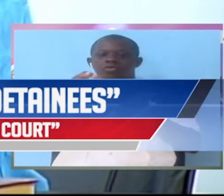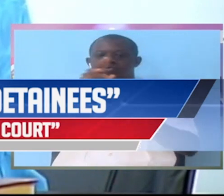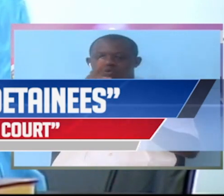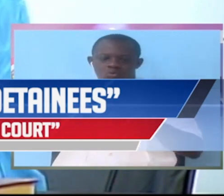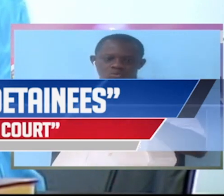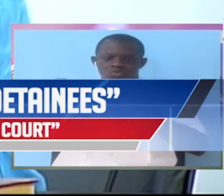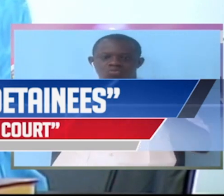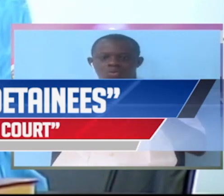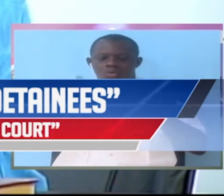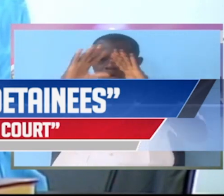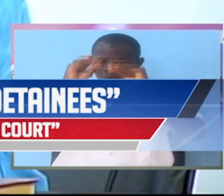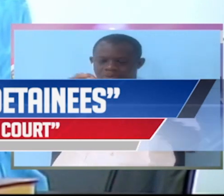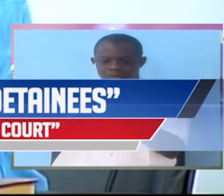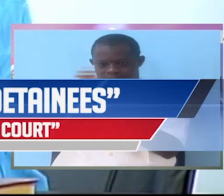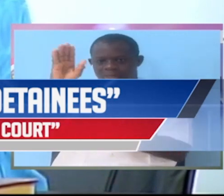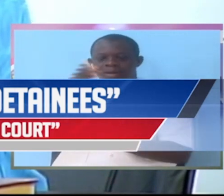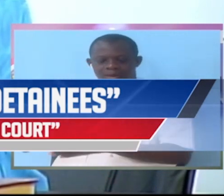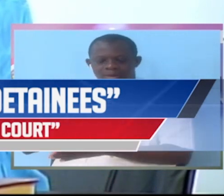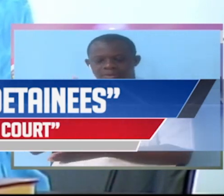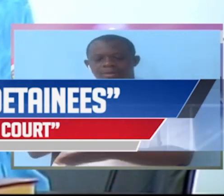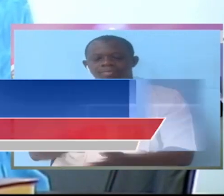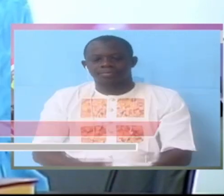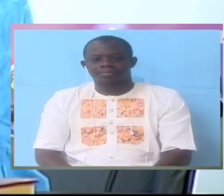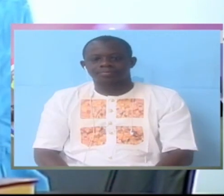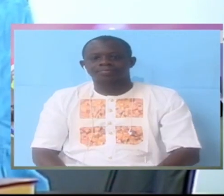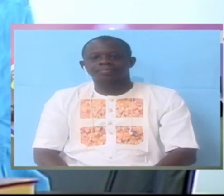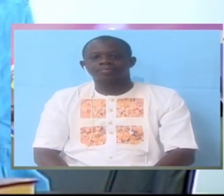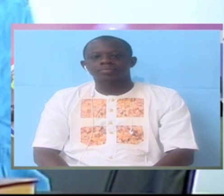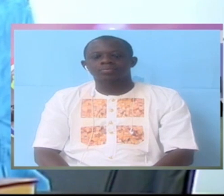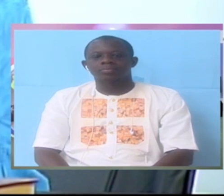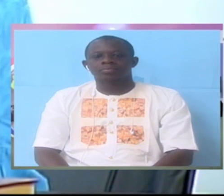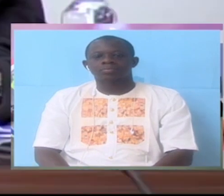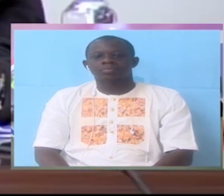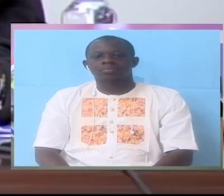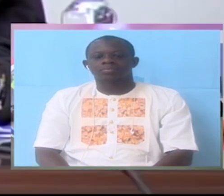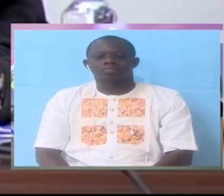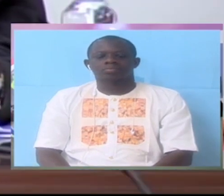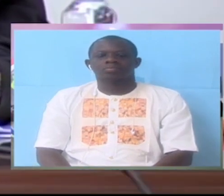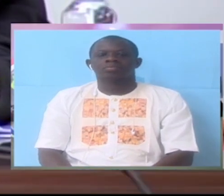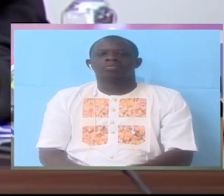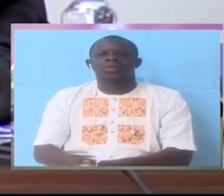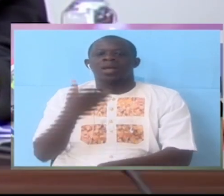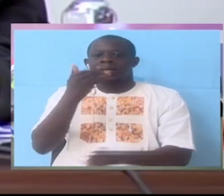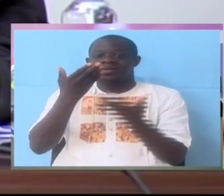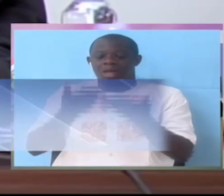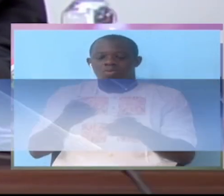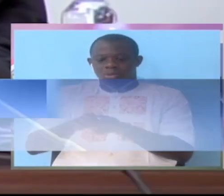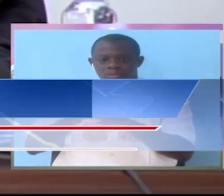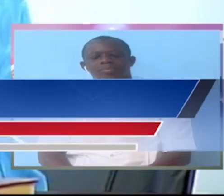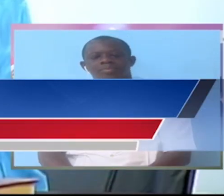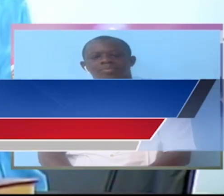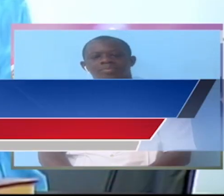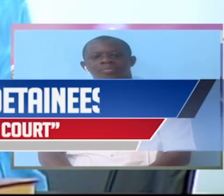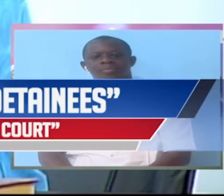meetings, and then send the information to their management, who would then send it to the former president. And where would the management send this report